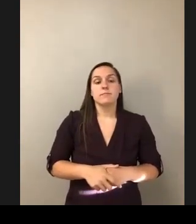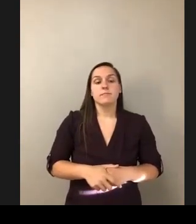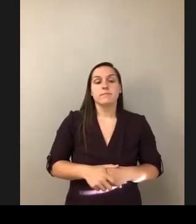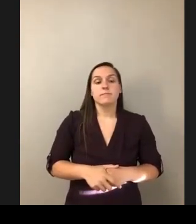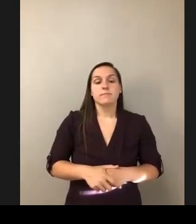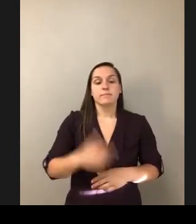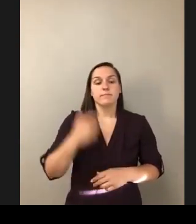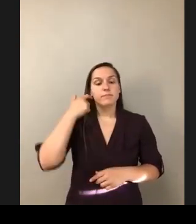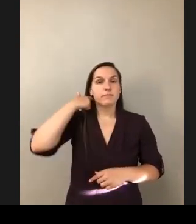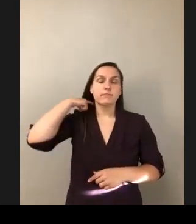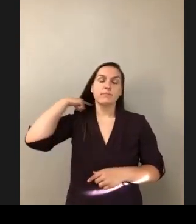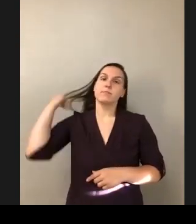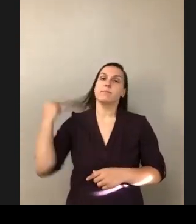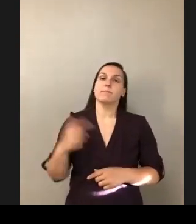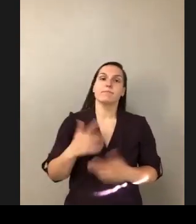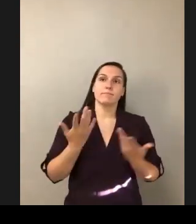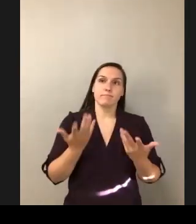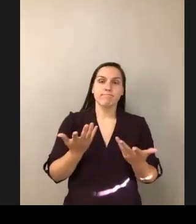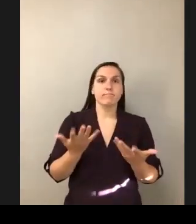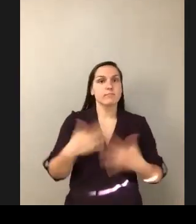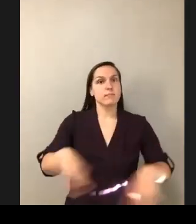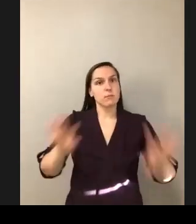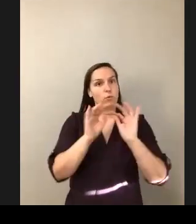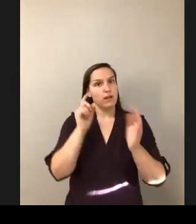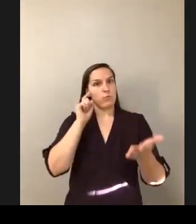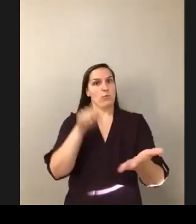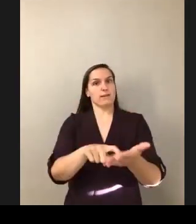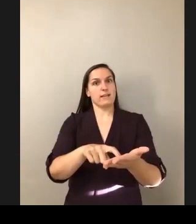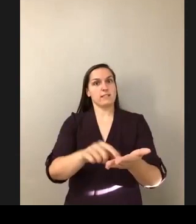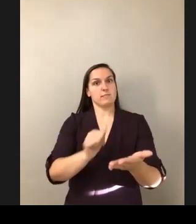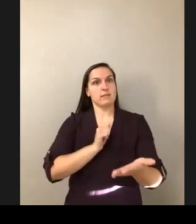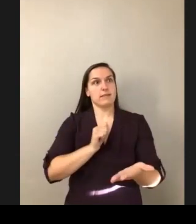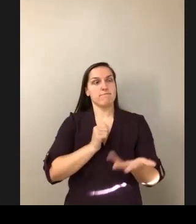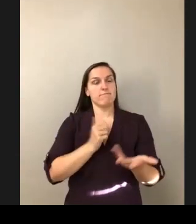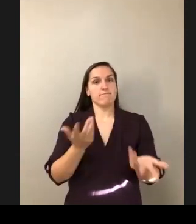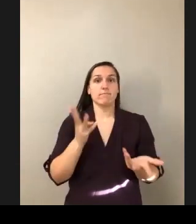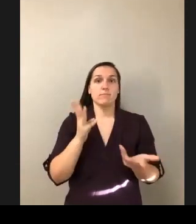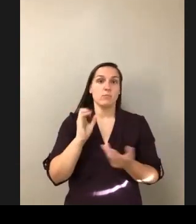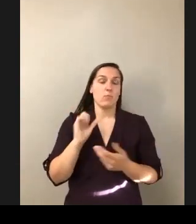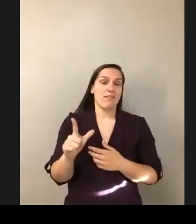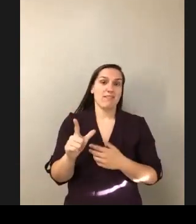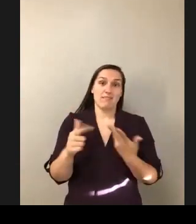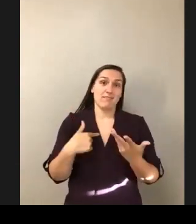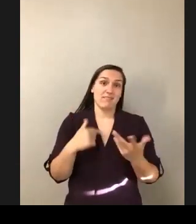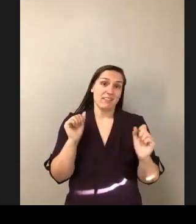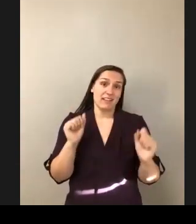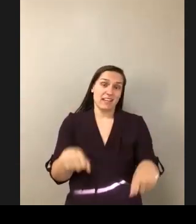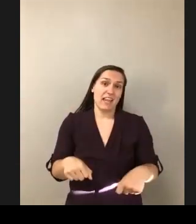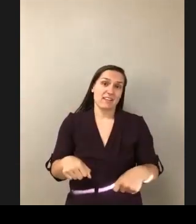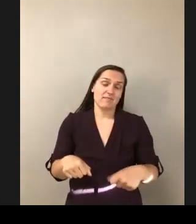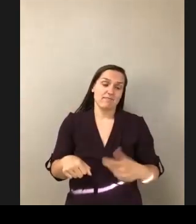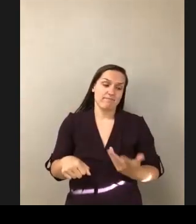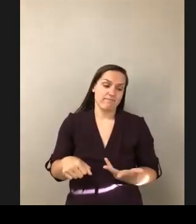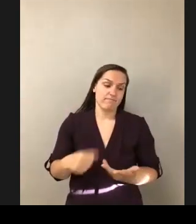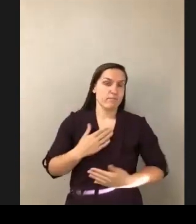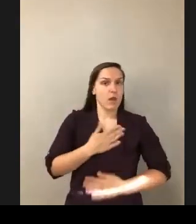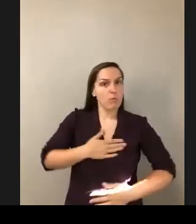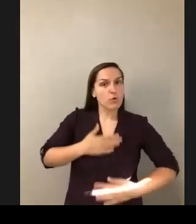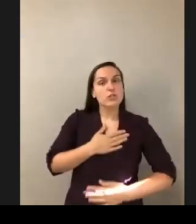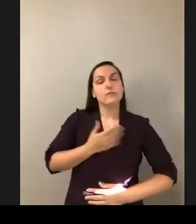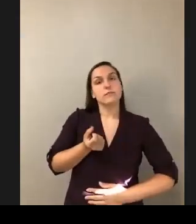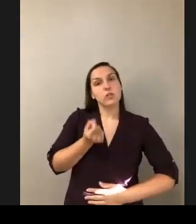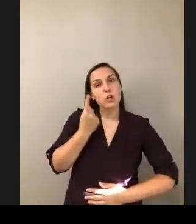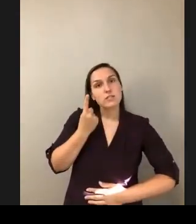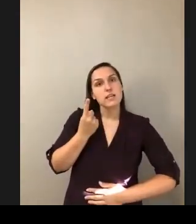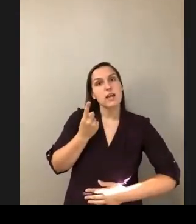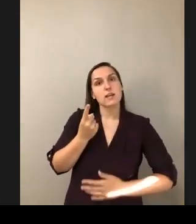I think that it's important that I acknowledge that I can appreciate and understand, and through the work that